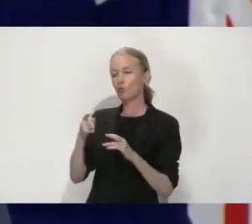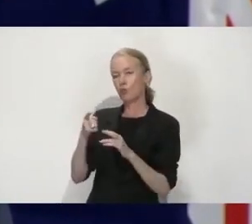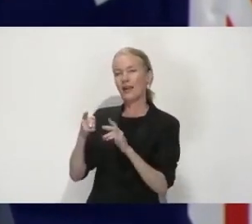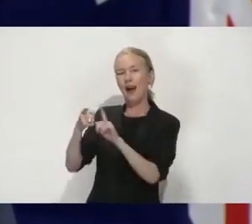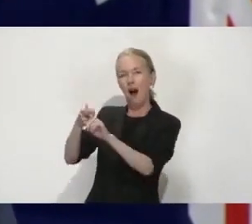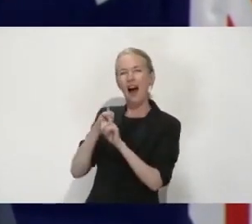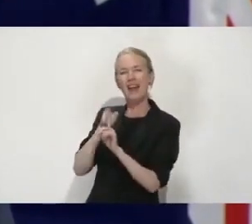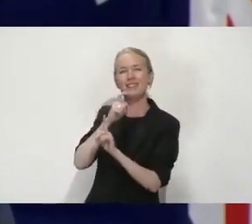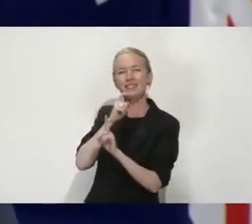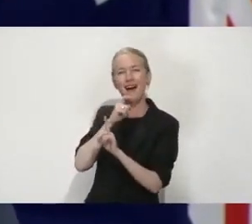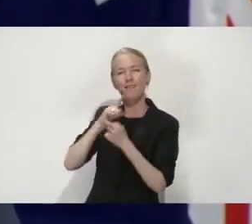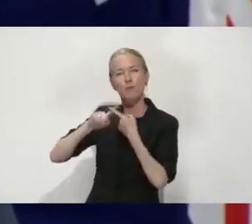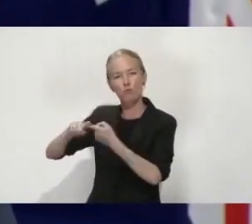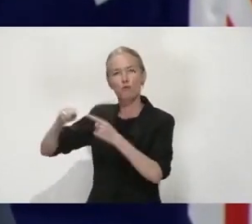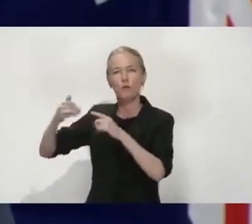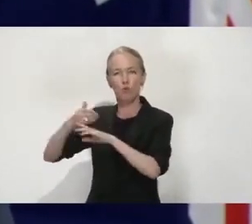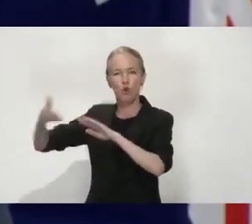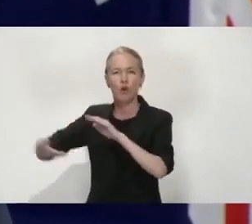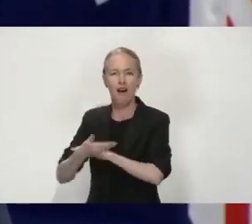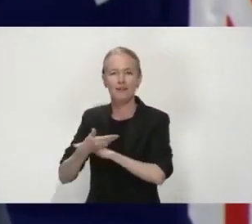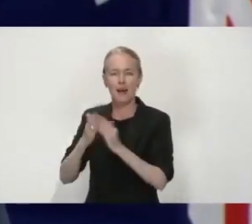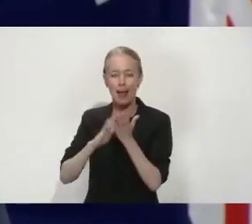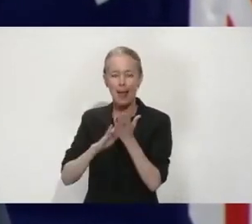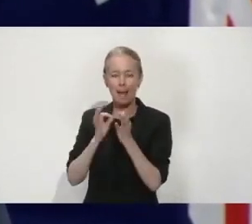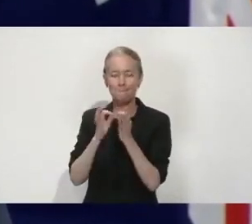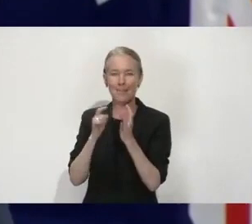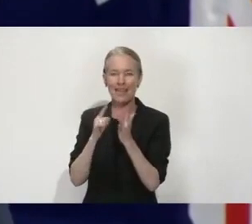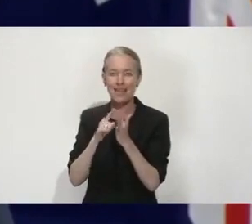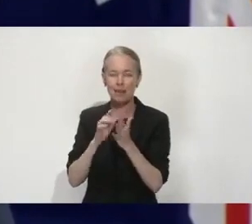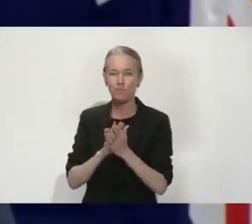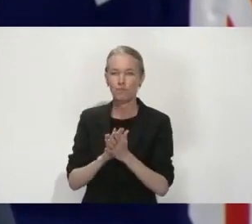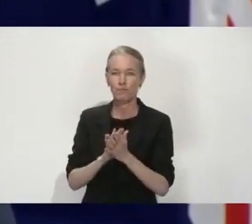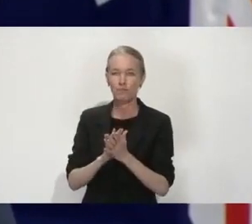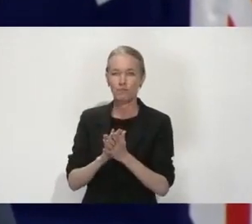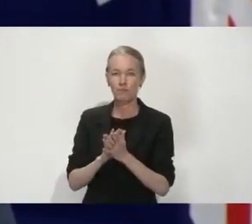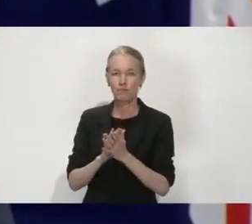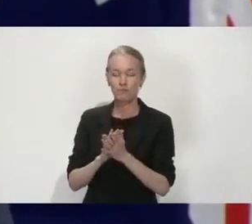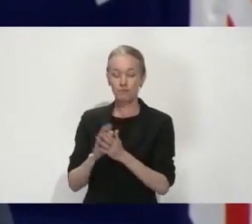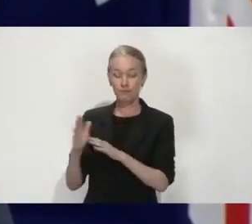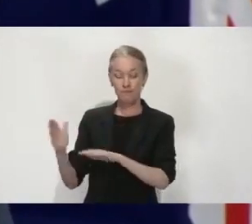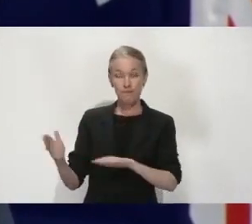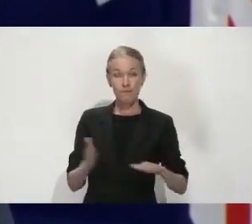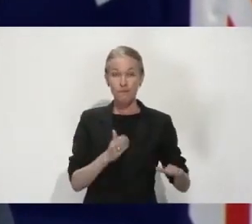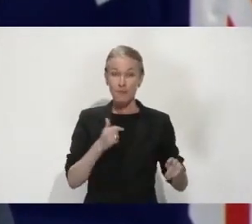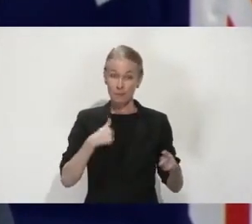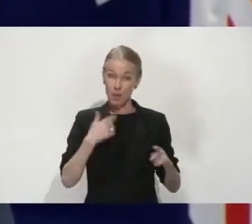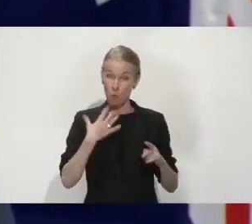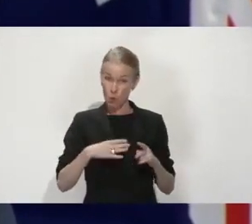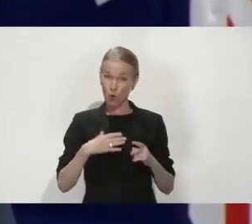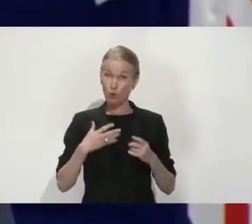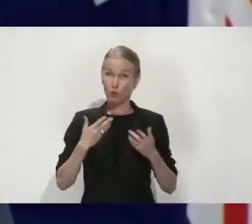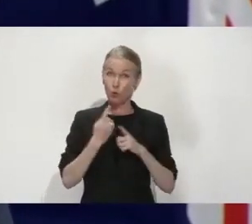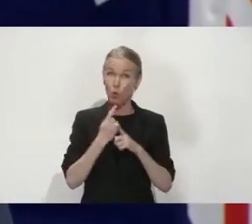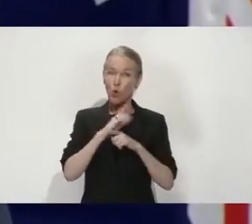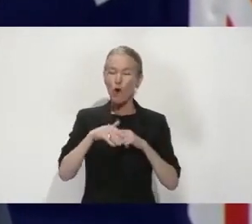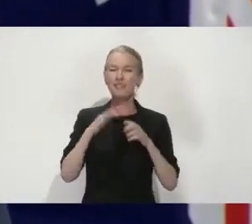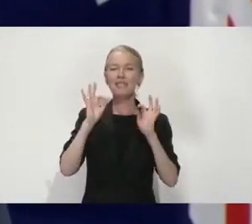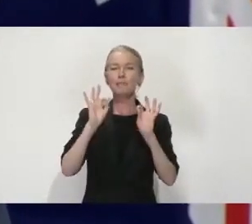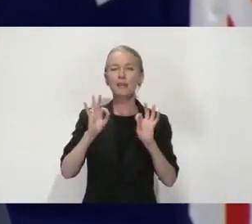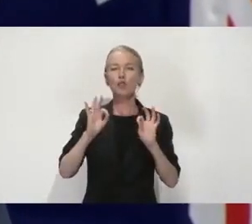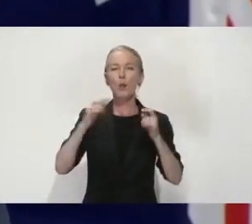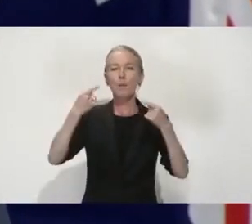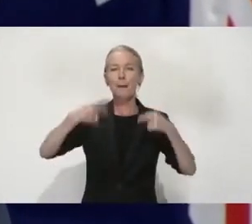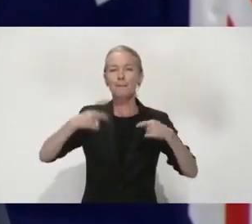Lastly, I'd like to talk just briefly about exemptions. Exemptions, just again as a reminder, are granted in very limited